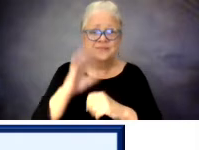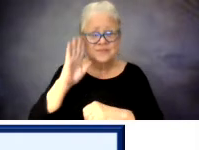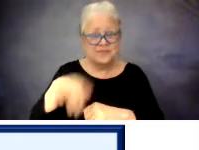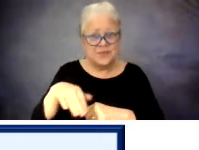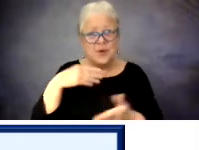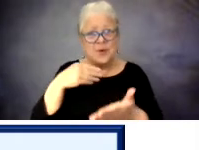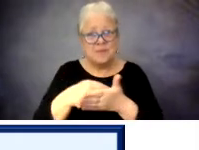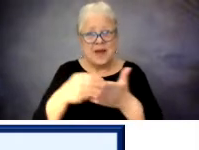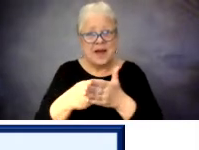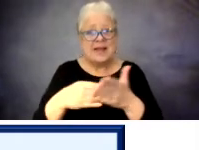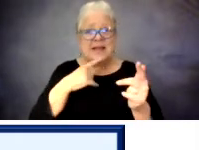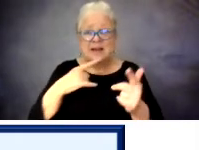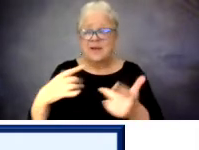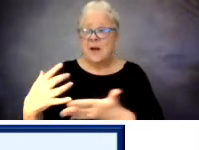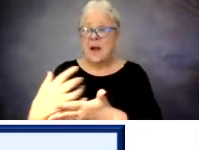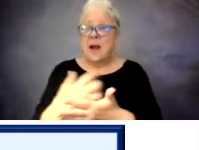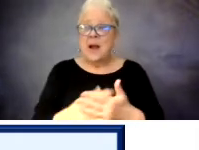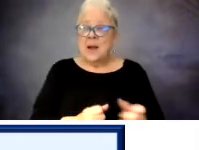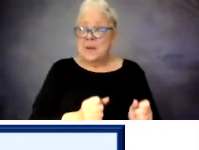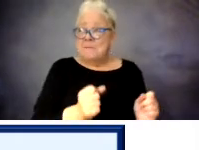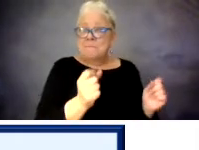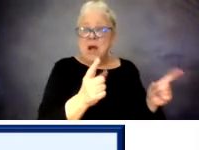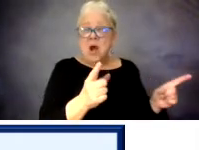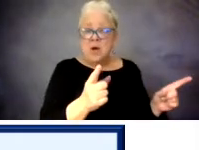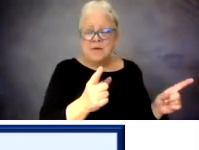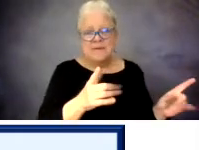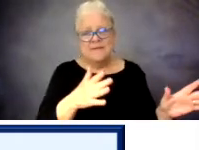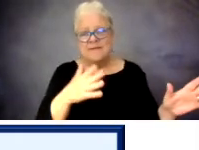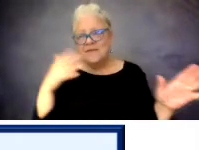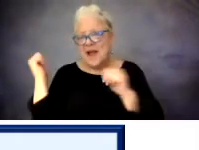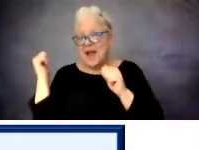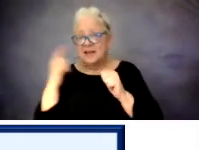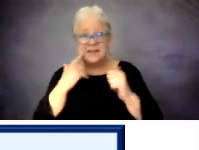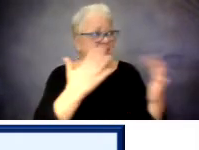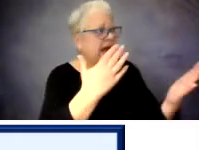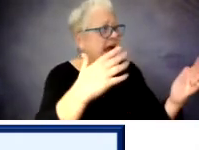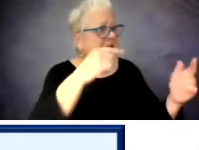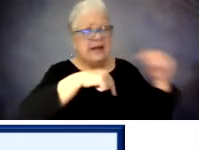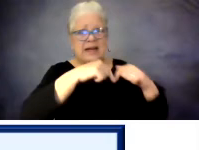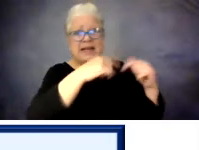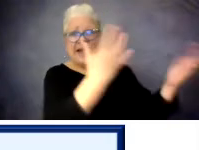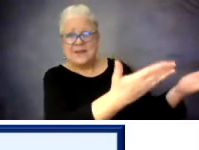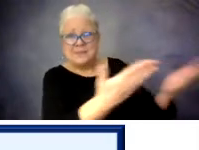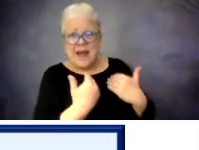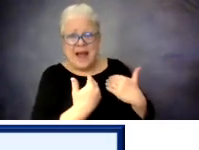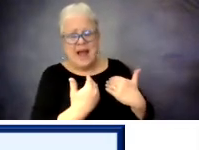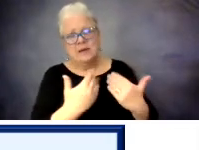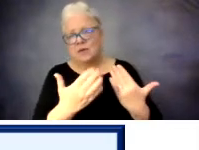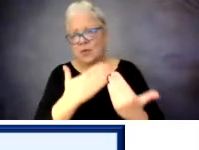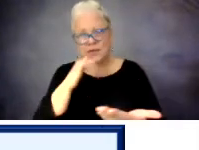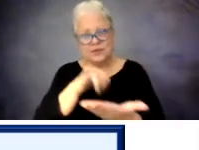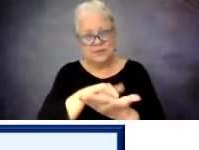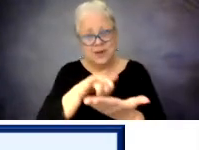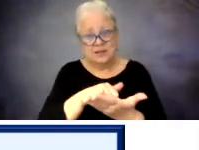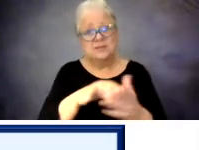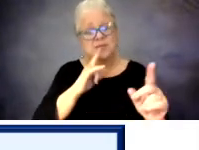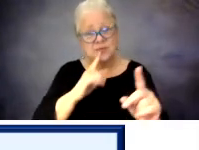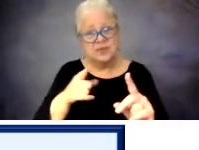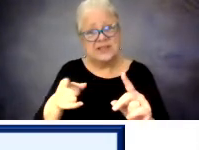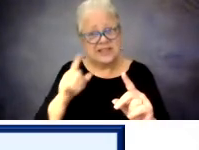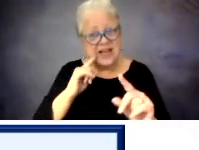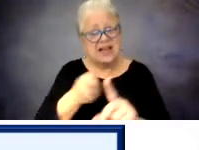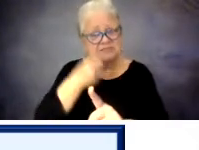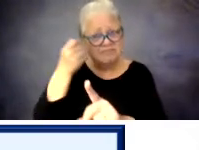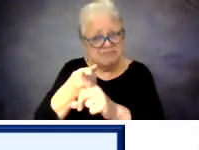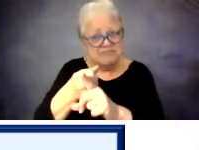it back is difficult, if not impossible, in a lot of situations. So the impact can really be severe. It